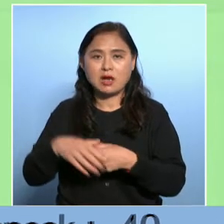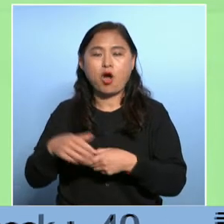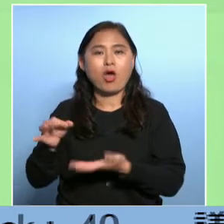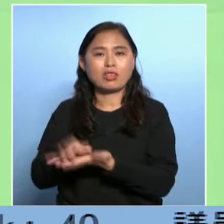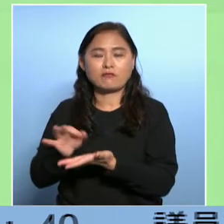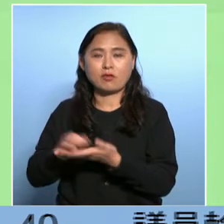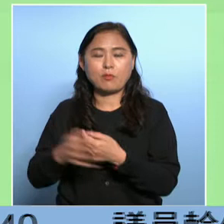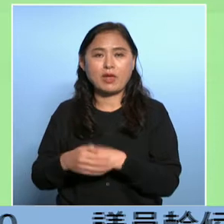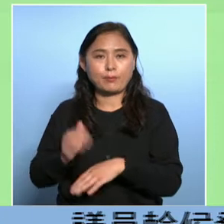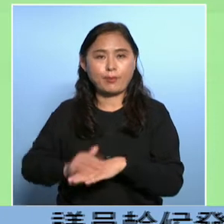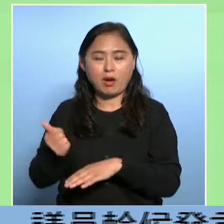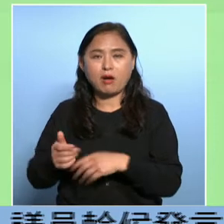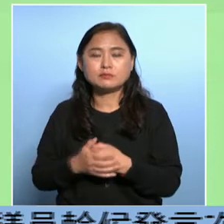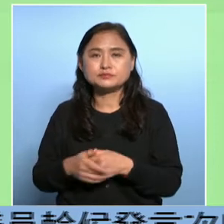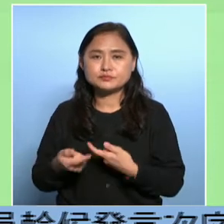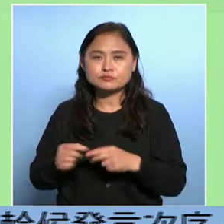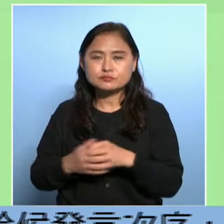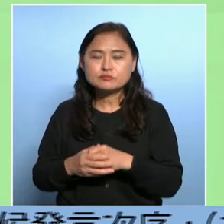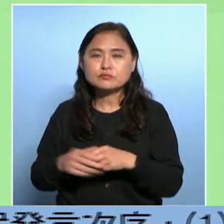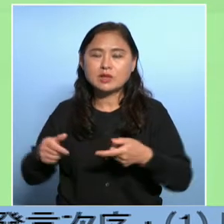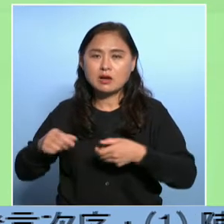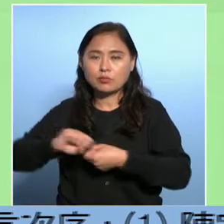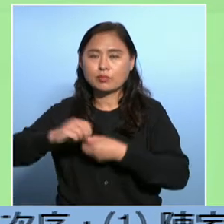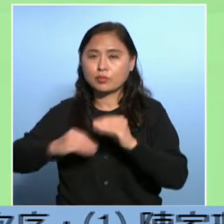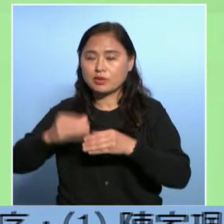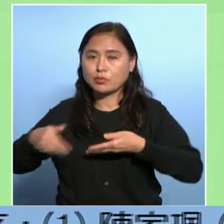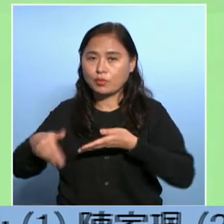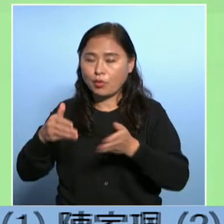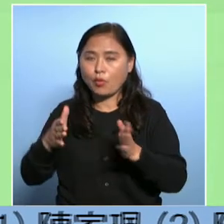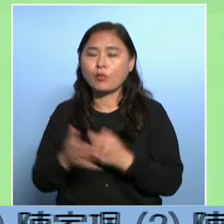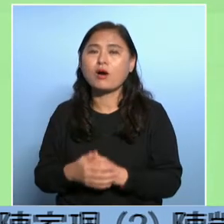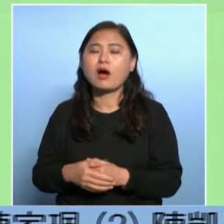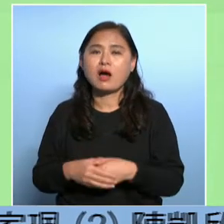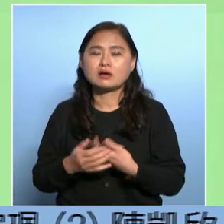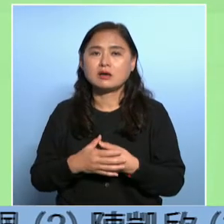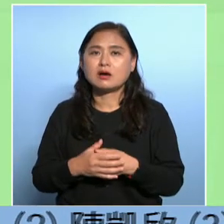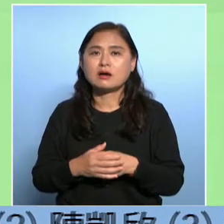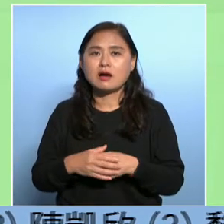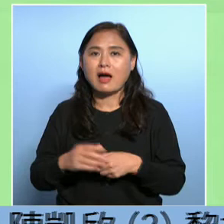artificial island and the North Lantau Expressway.